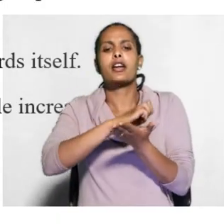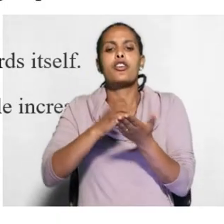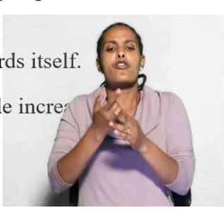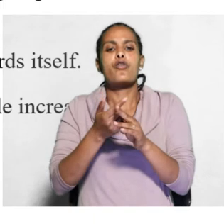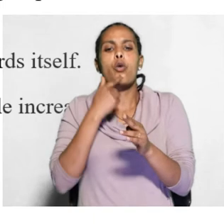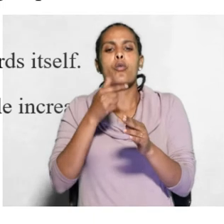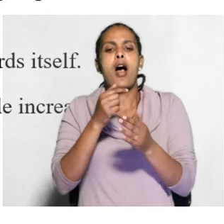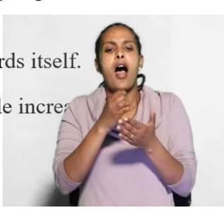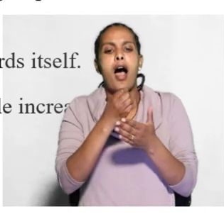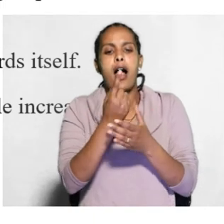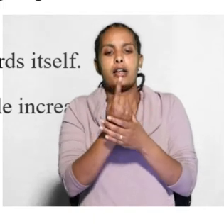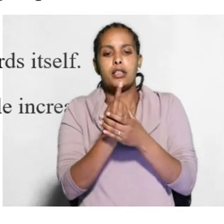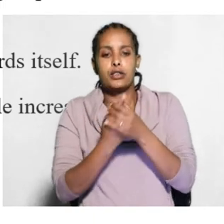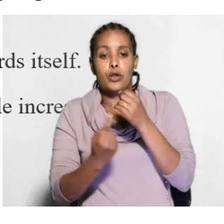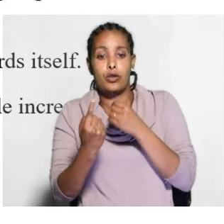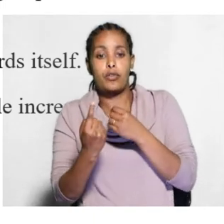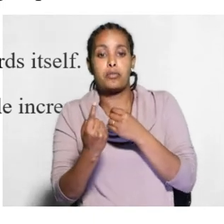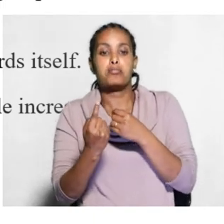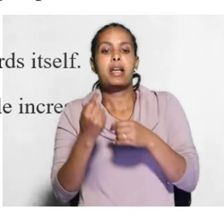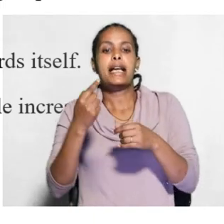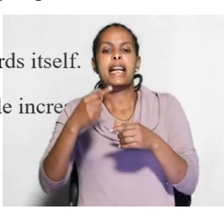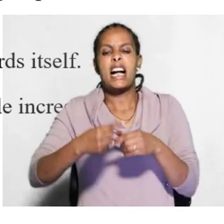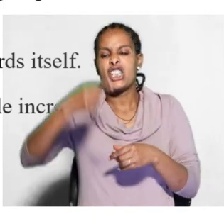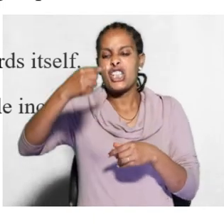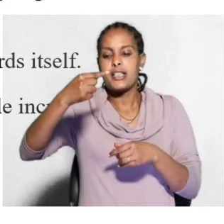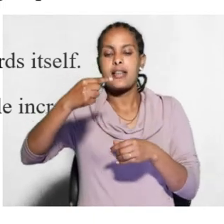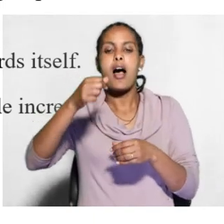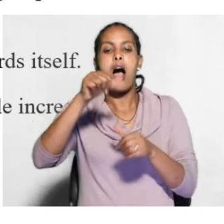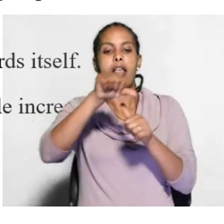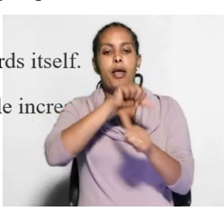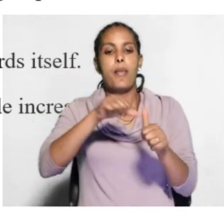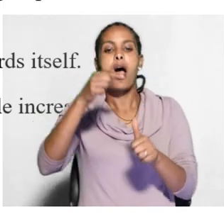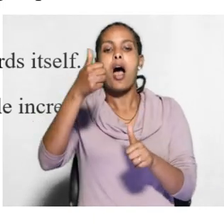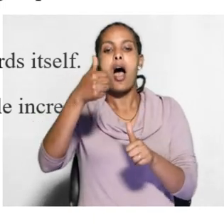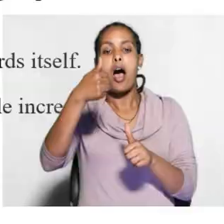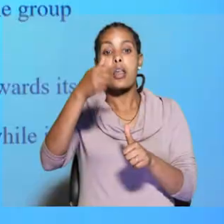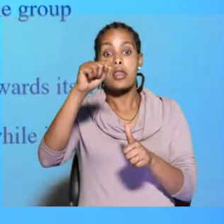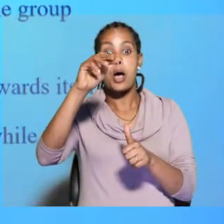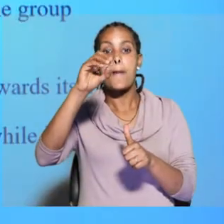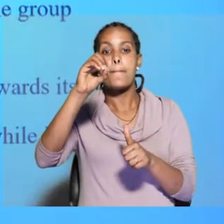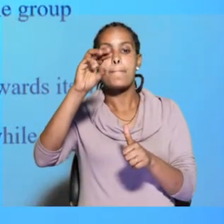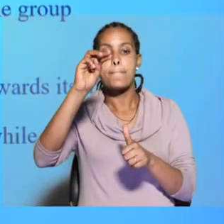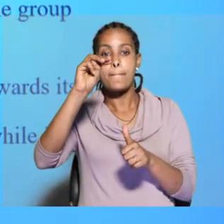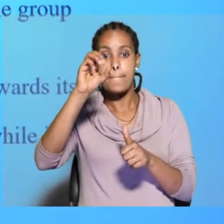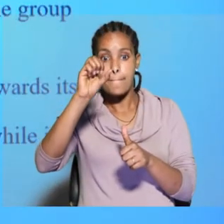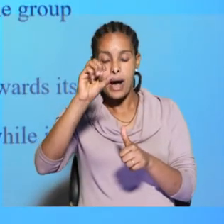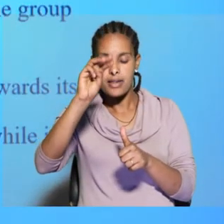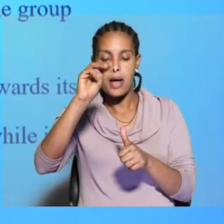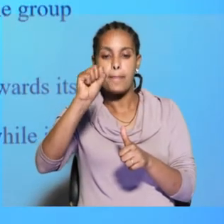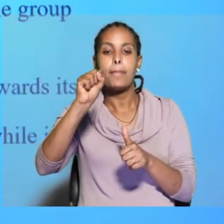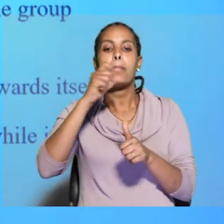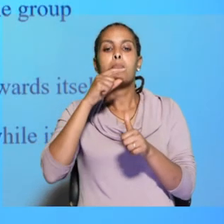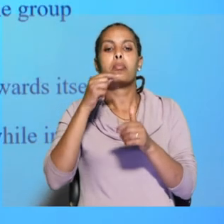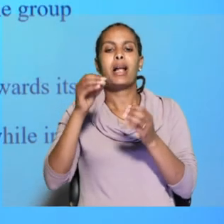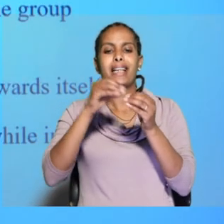from an isolated gaseous atom. Atom in gaseous state plus